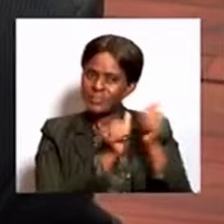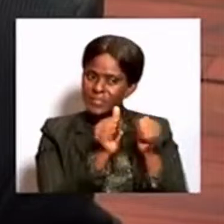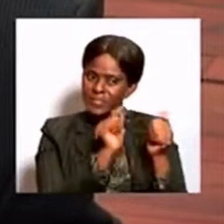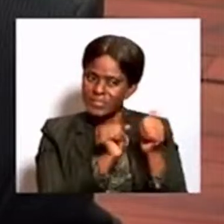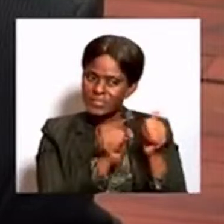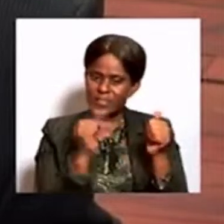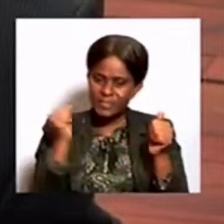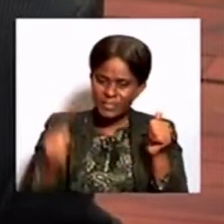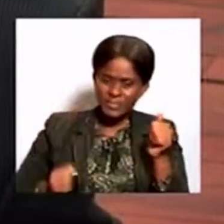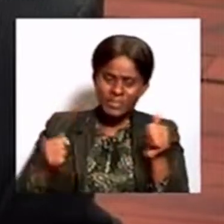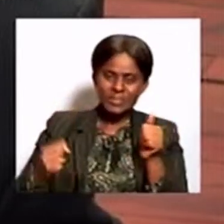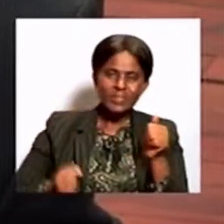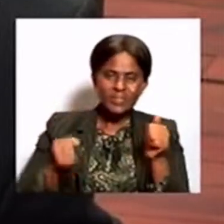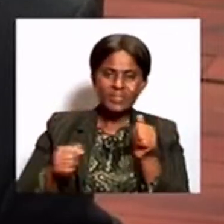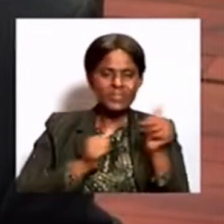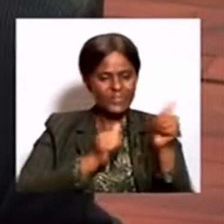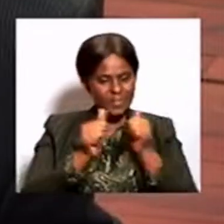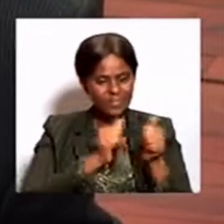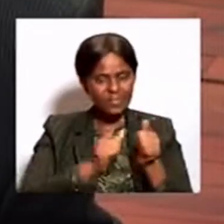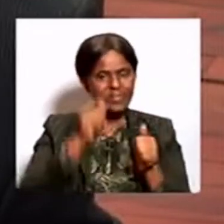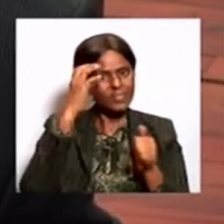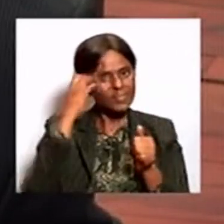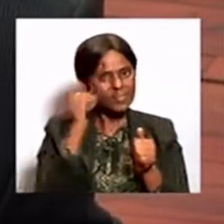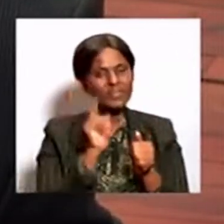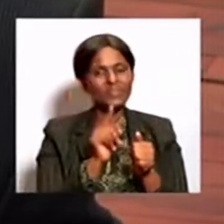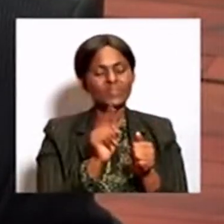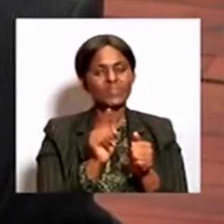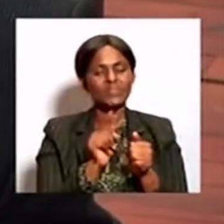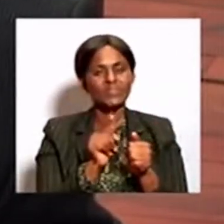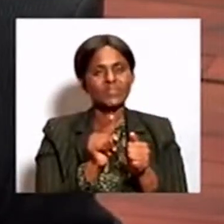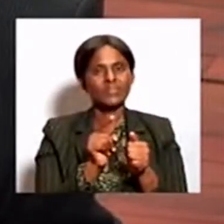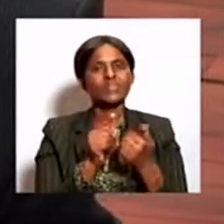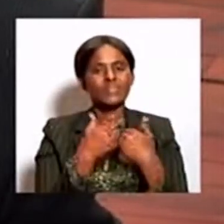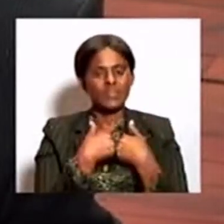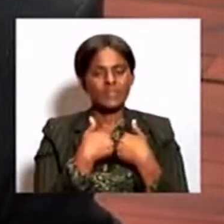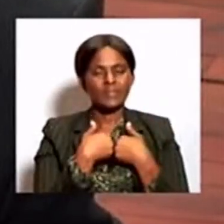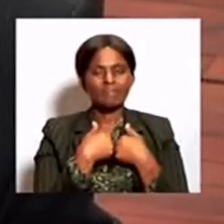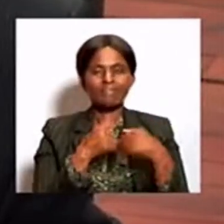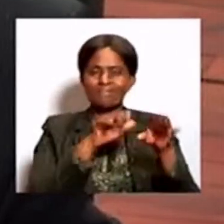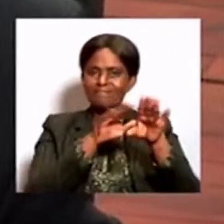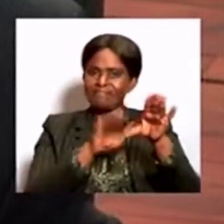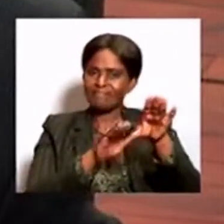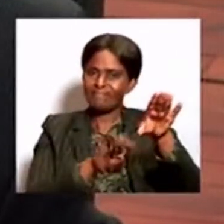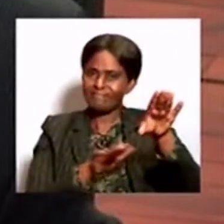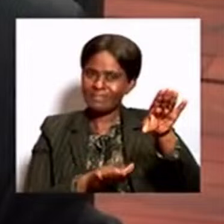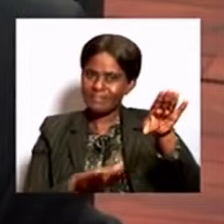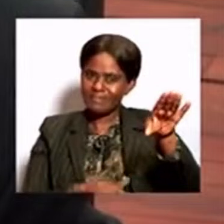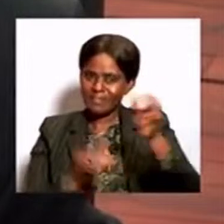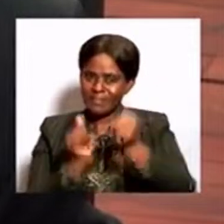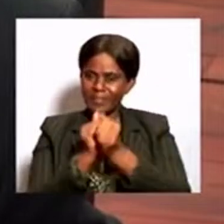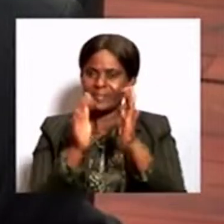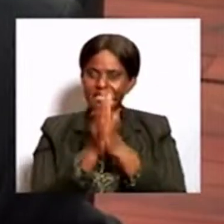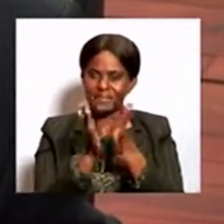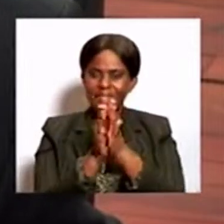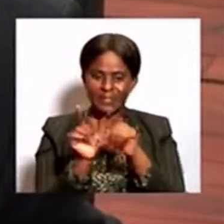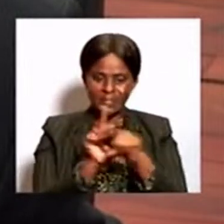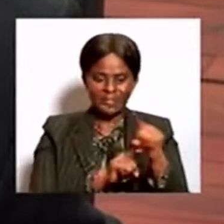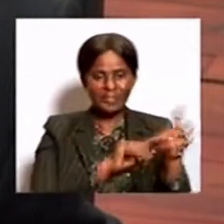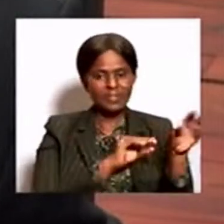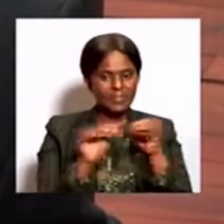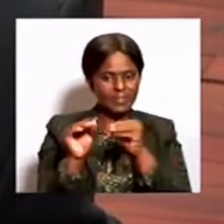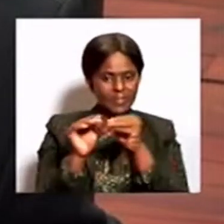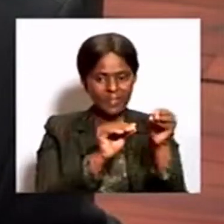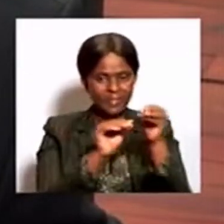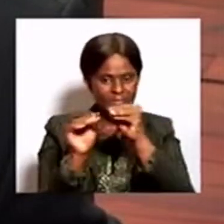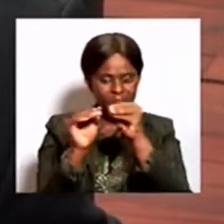chief administrative officers, running a fleet of vehicles without logbooks, and they're moving? The